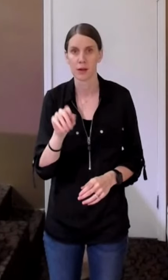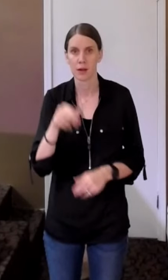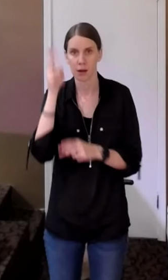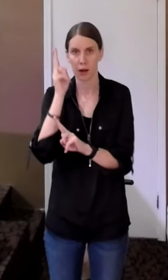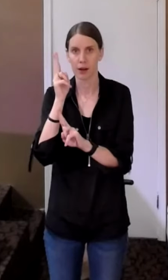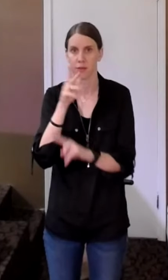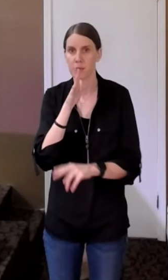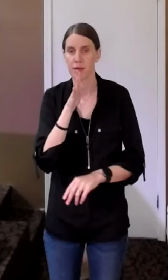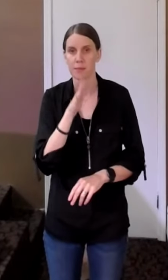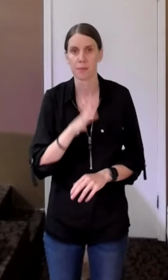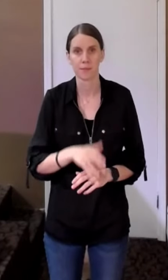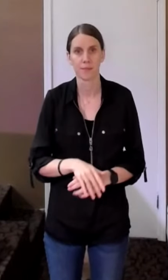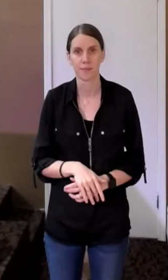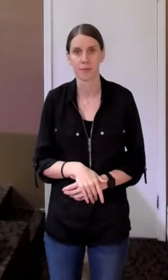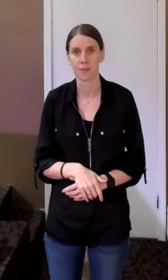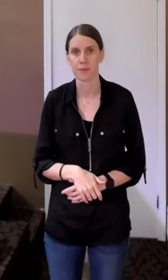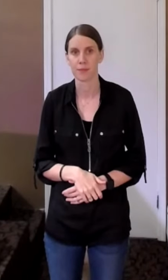honoring a mother,